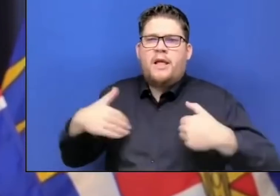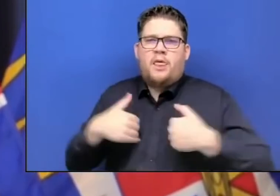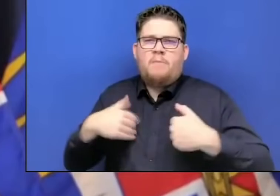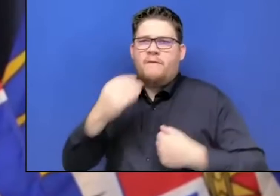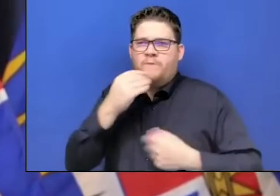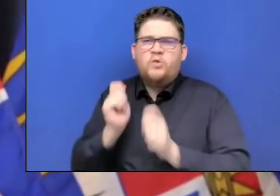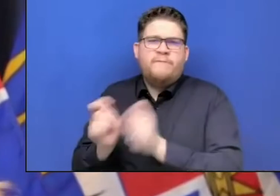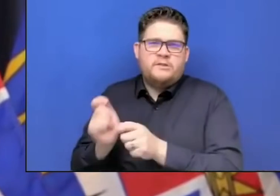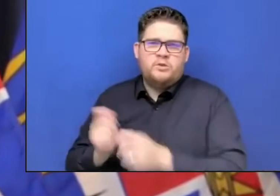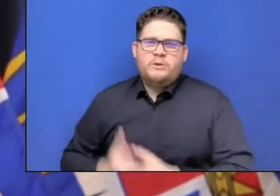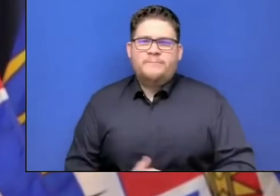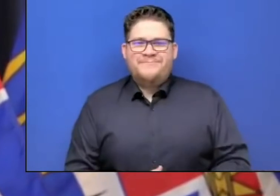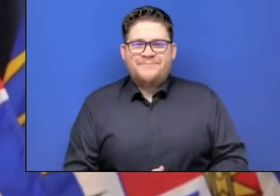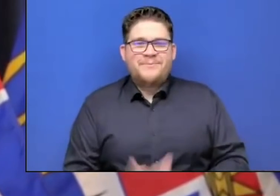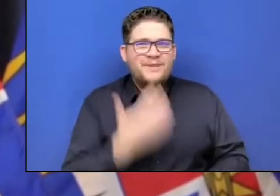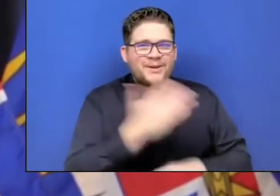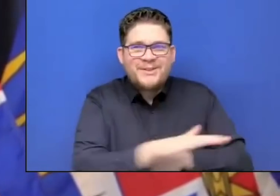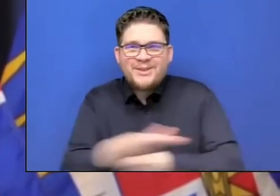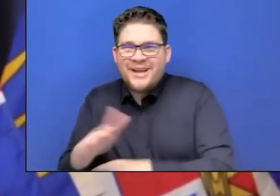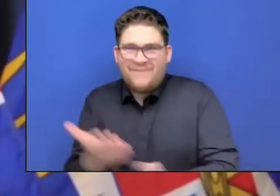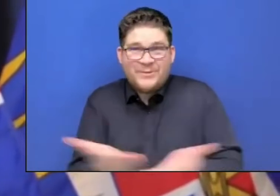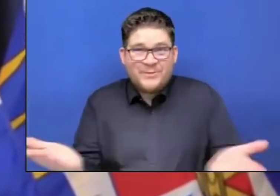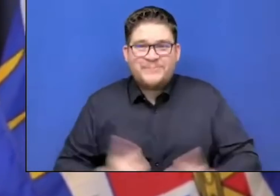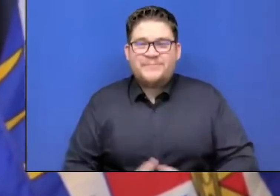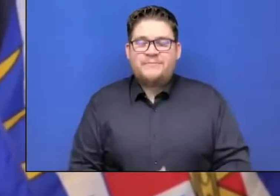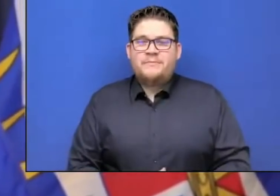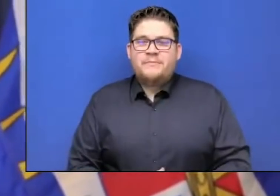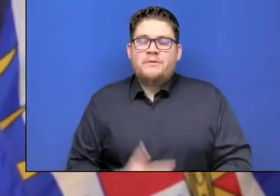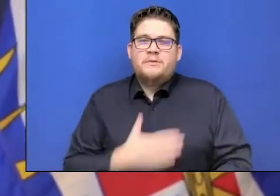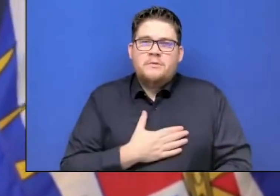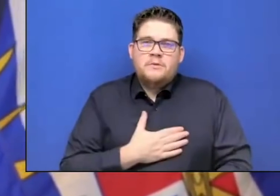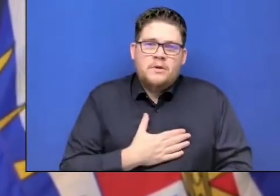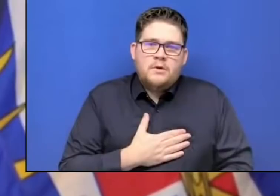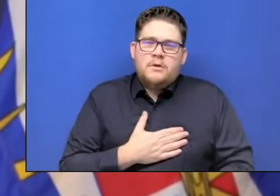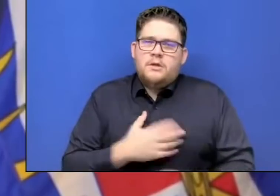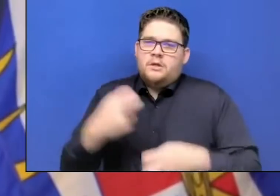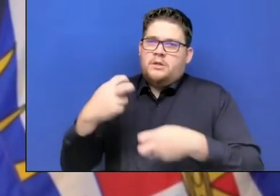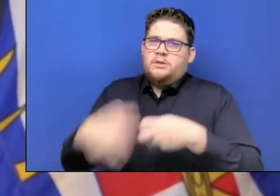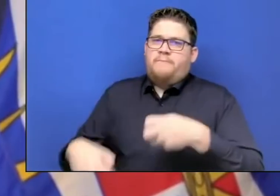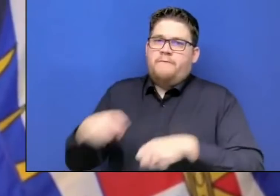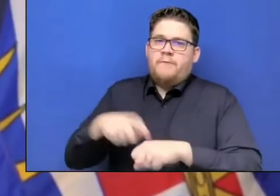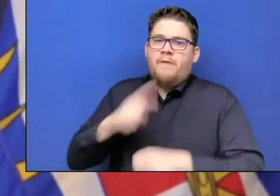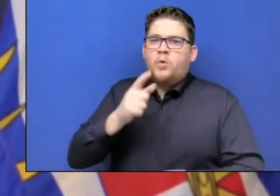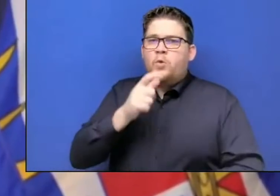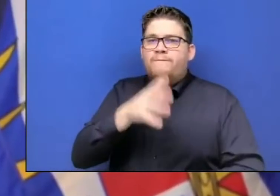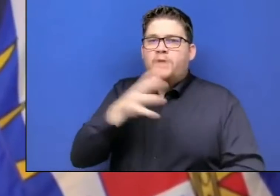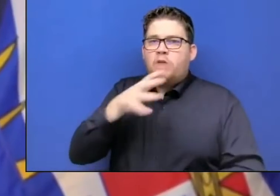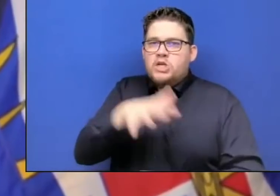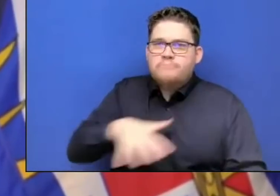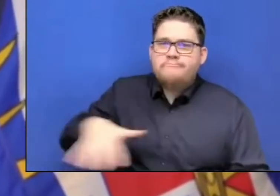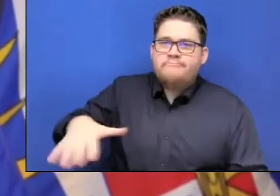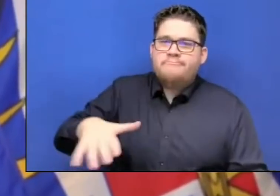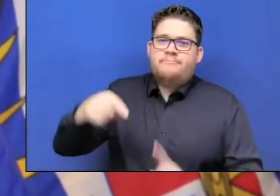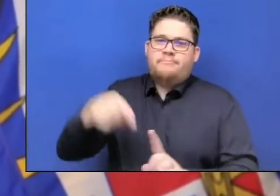Good afternoon, everyone. This is a very difficult time for agriculture in BC and our producers, especially in the Fraser